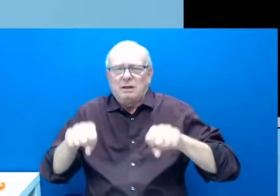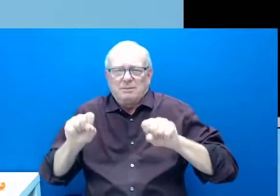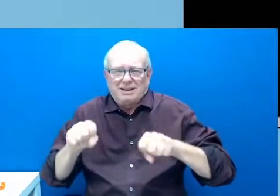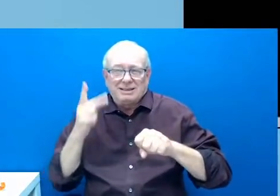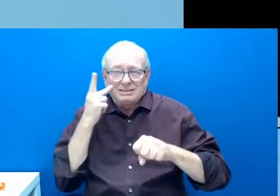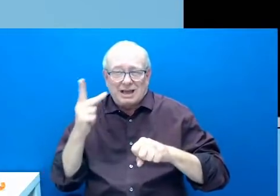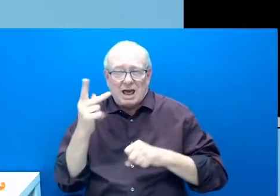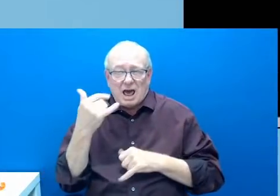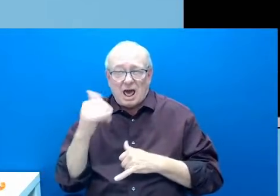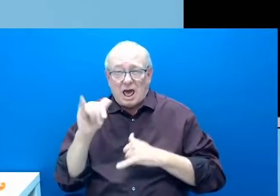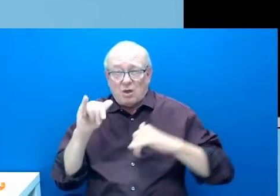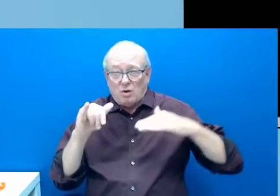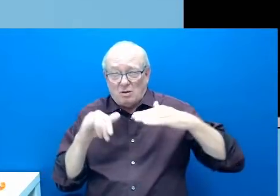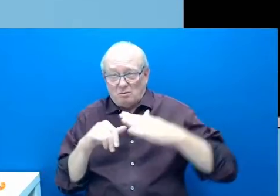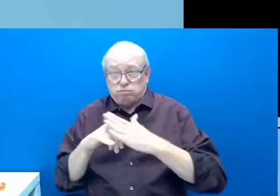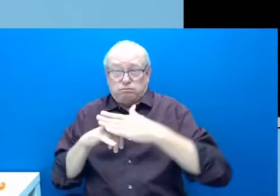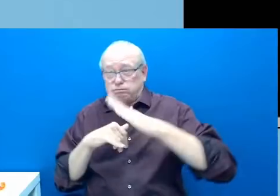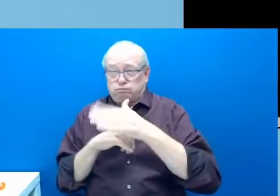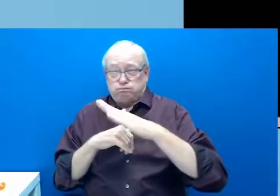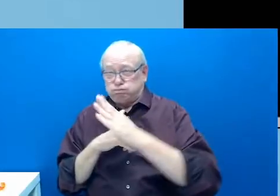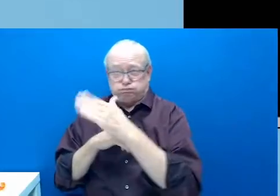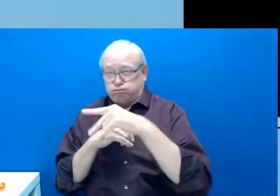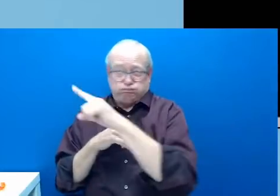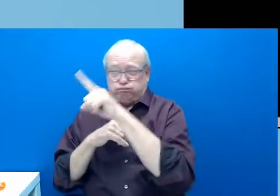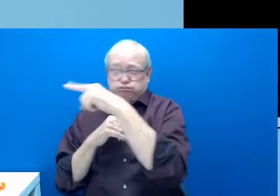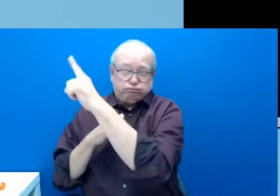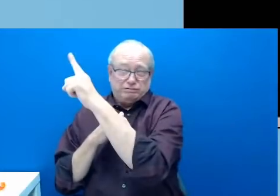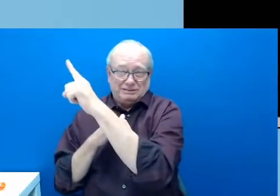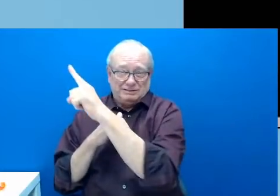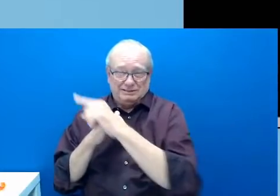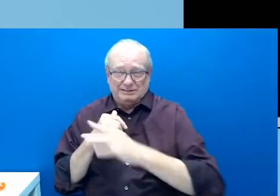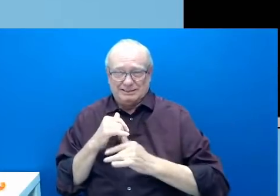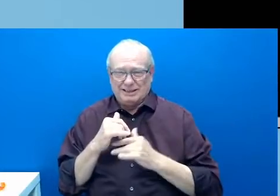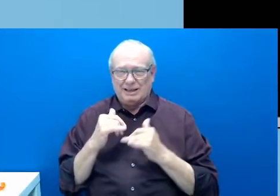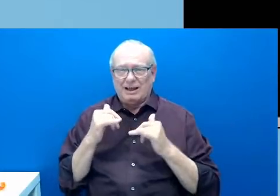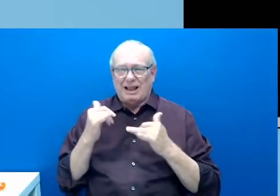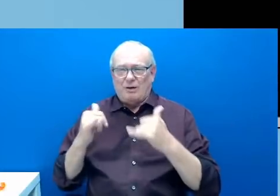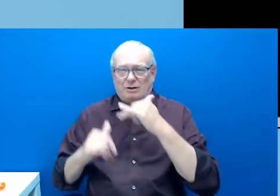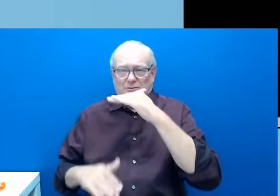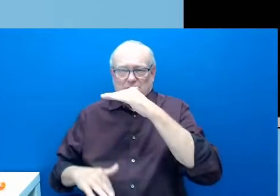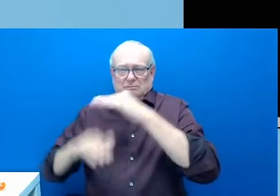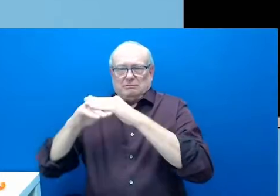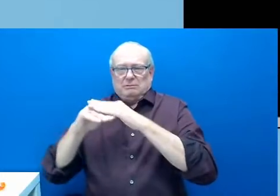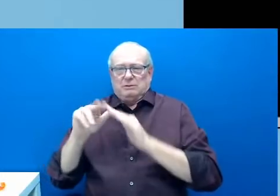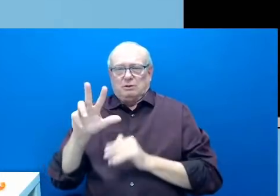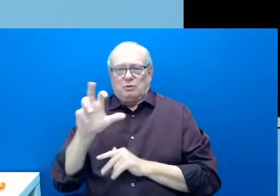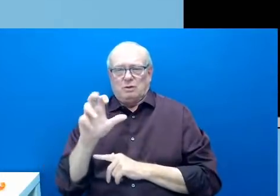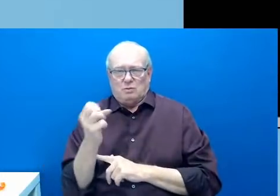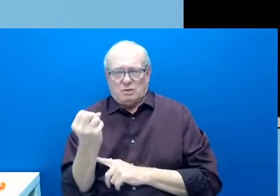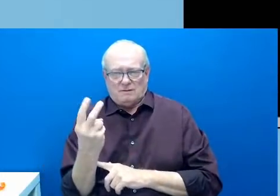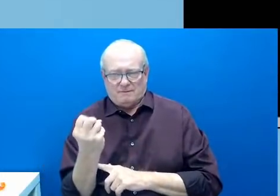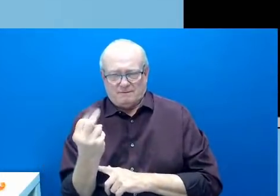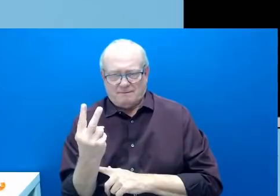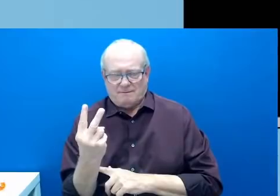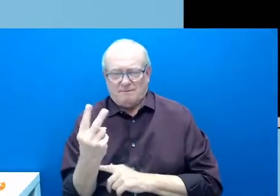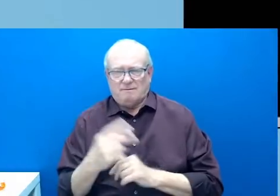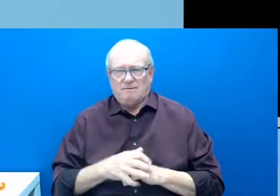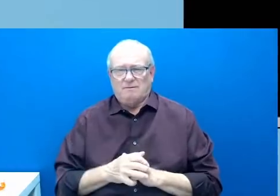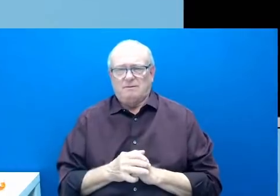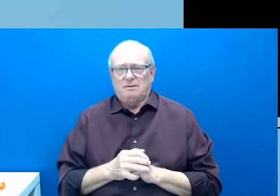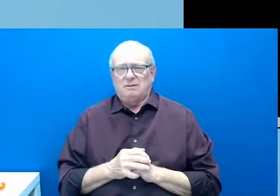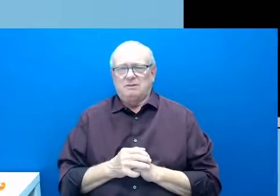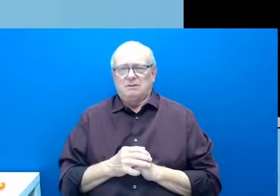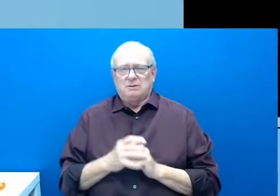line. And so it's to some degree a shifting target, but right now it's maxed out at 312. And you can